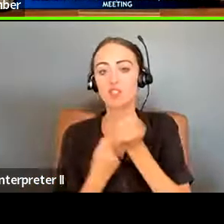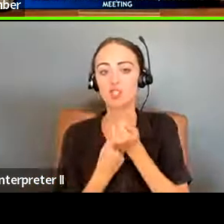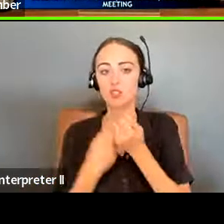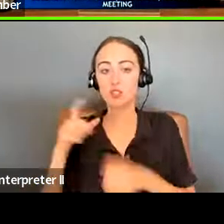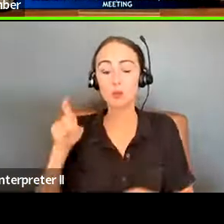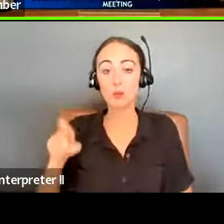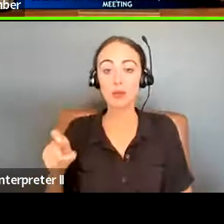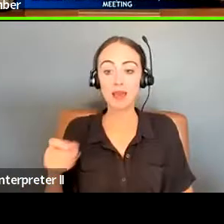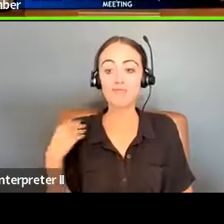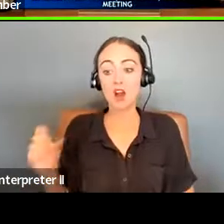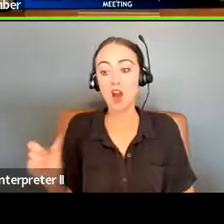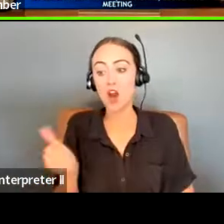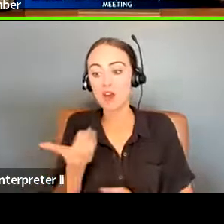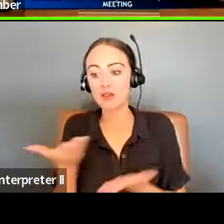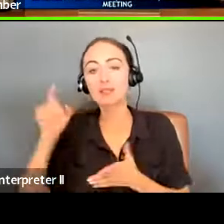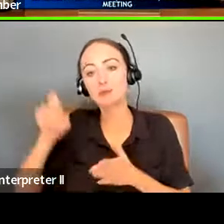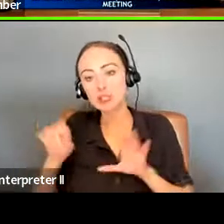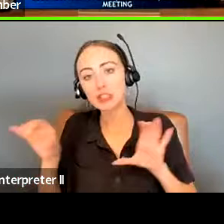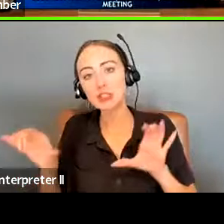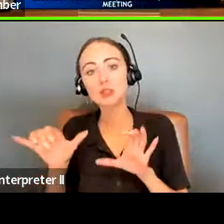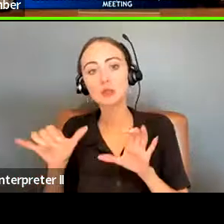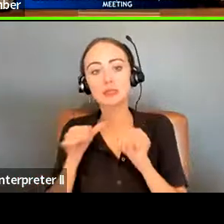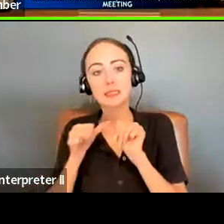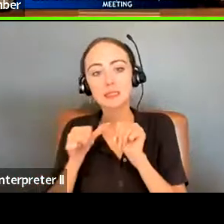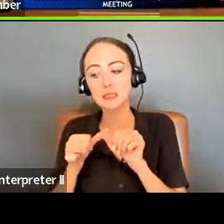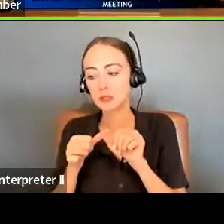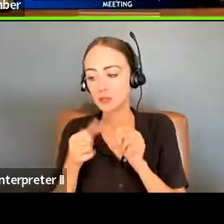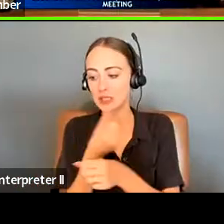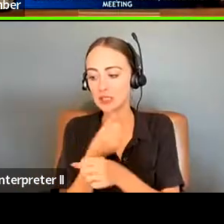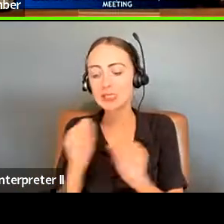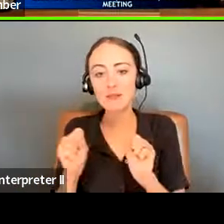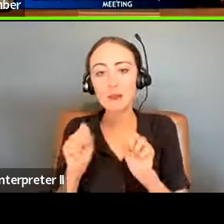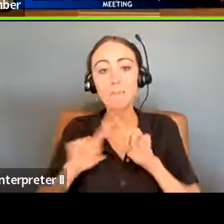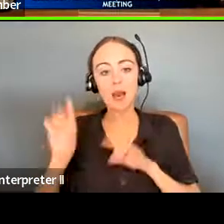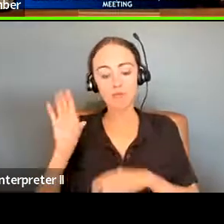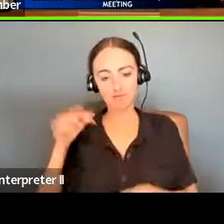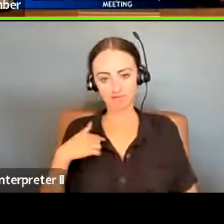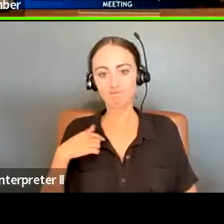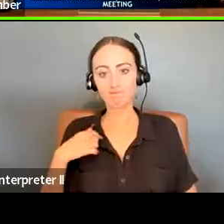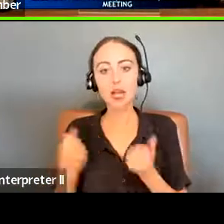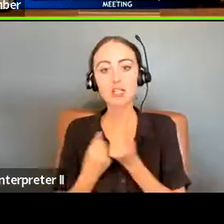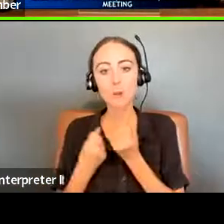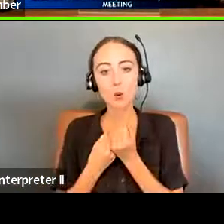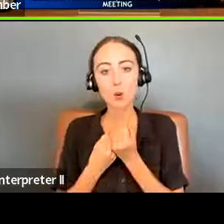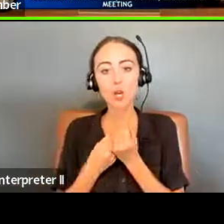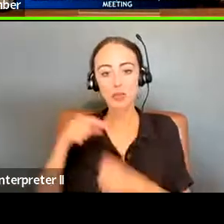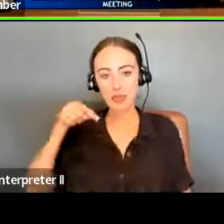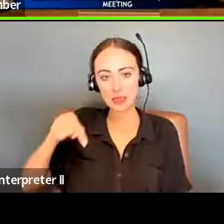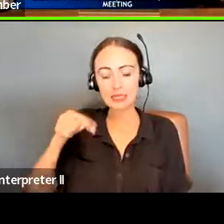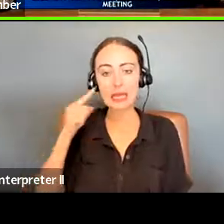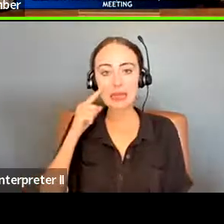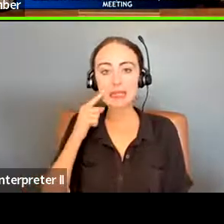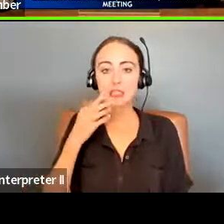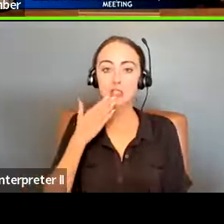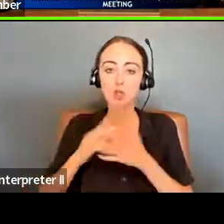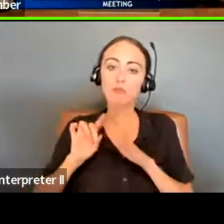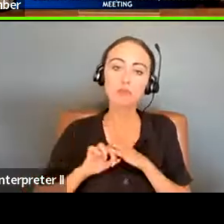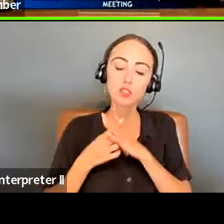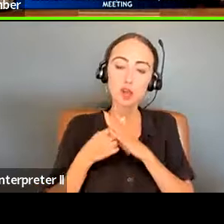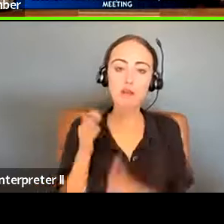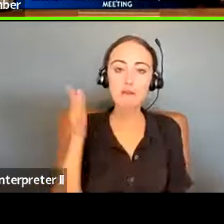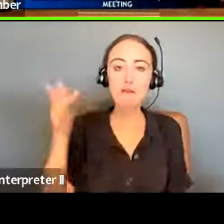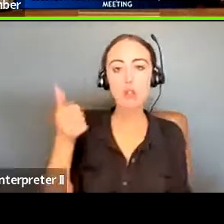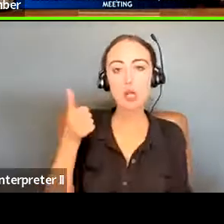have several other steps that we have to take to keep people safe. But I do support these steps, and I think they're steps in the right direction for the future